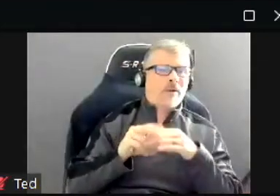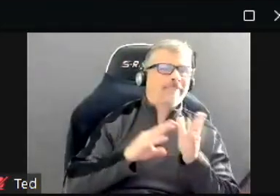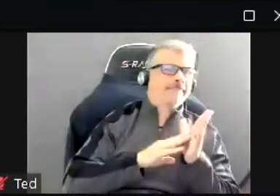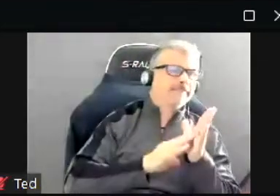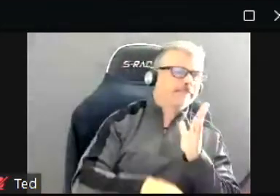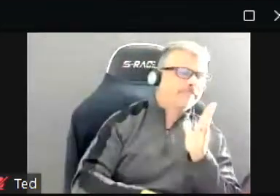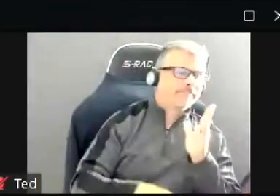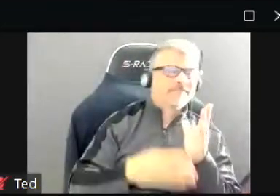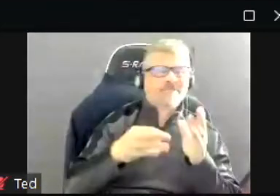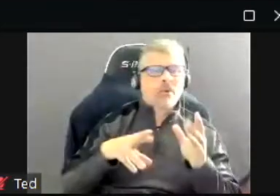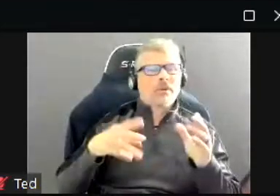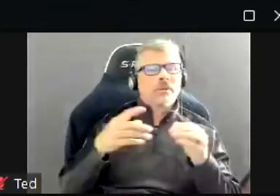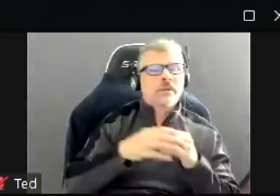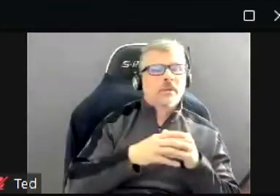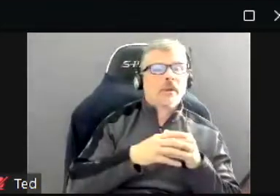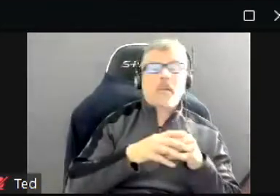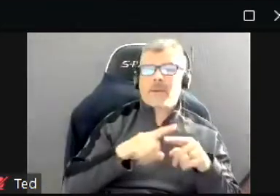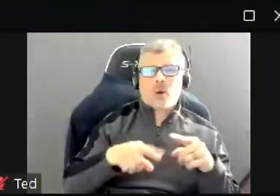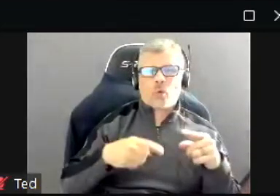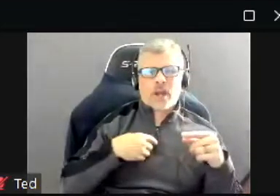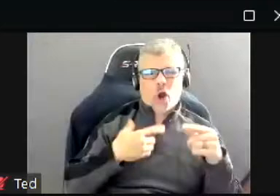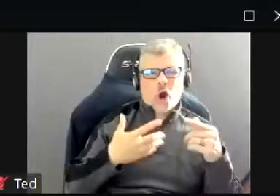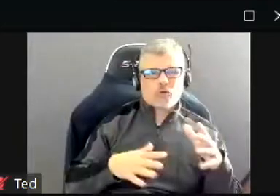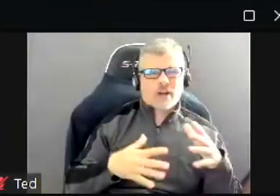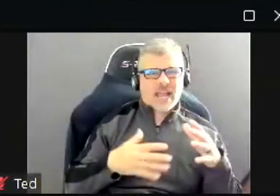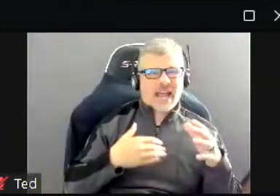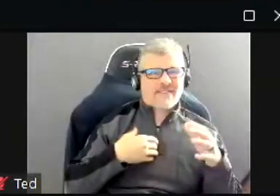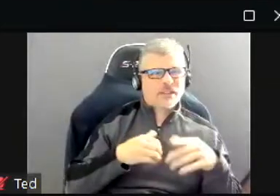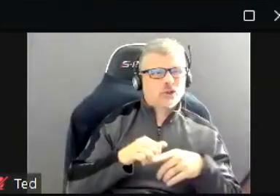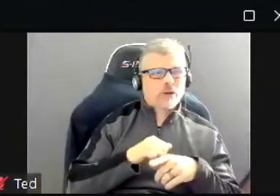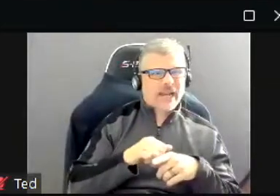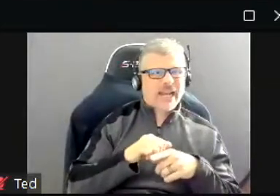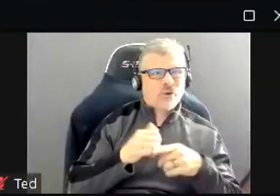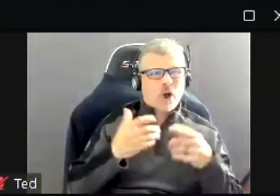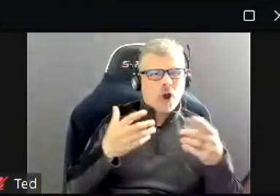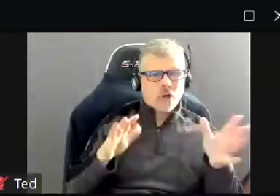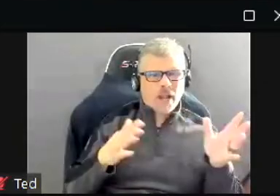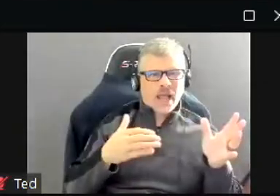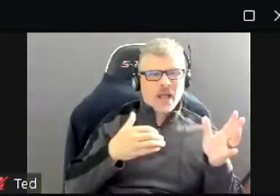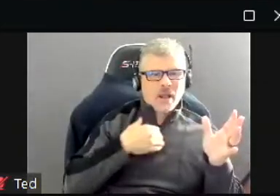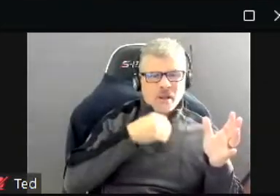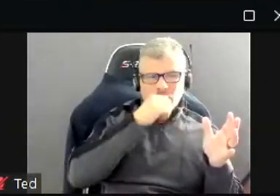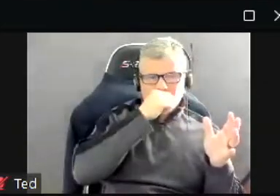or something like that. But we already have the training, like we already have the